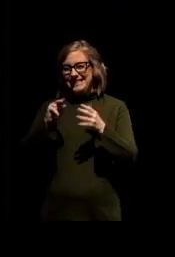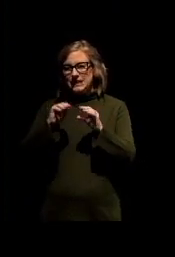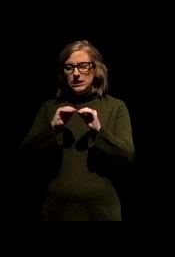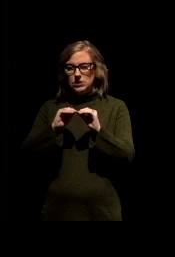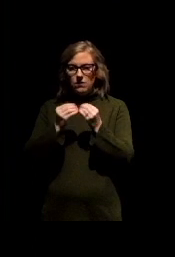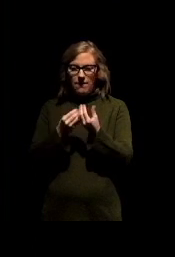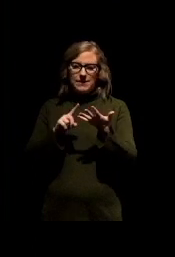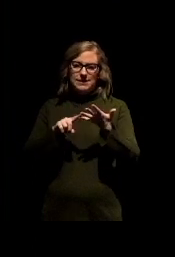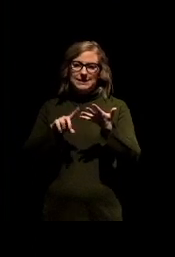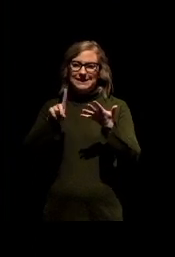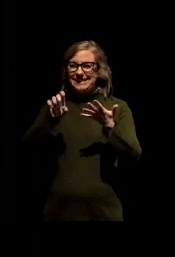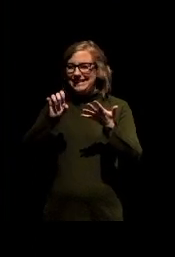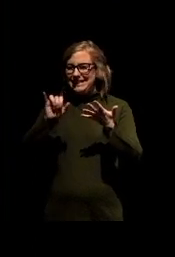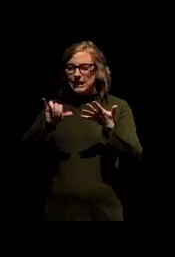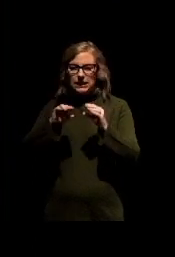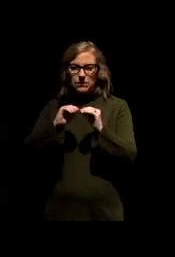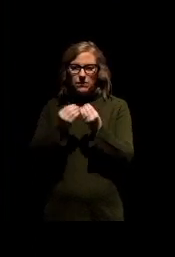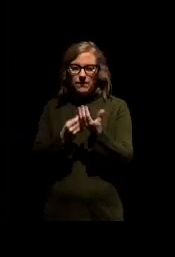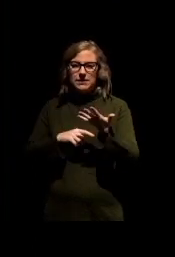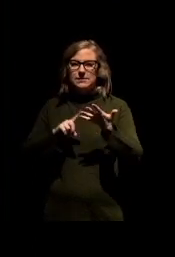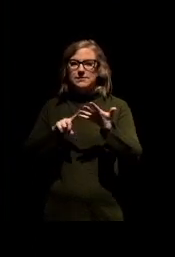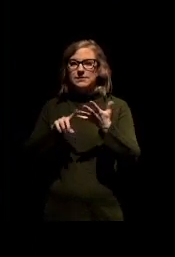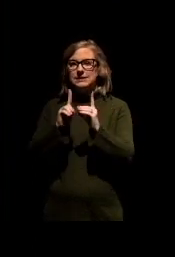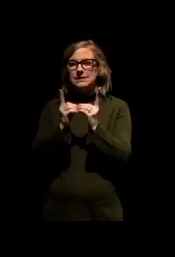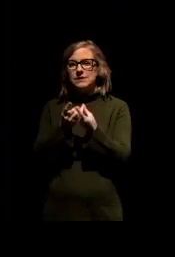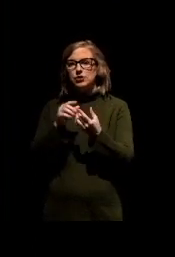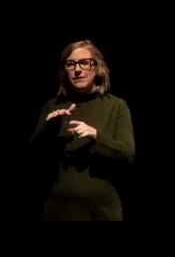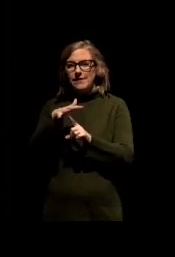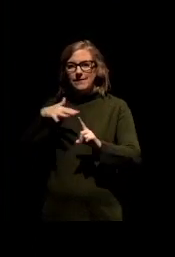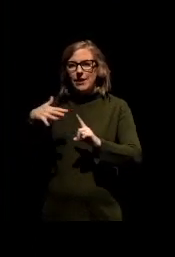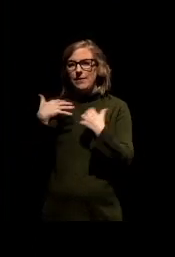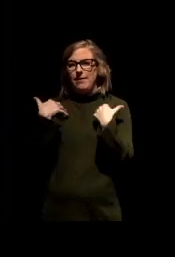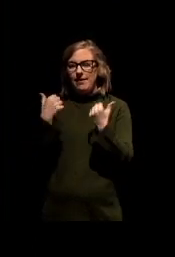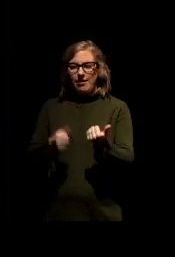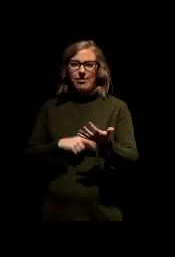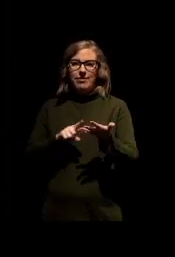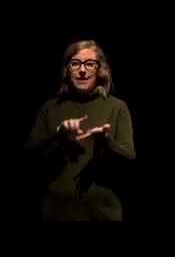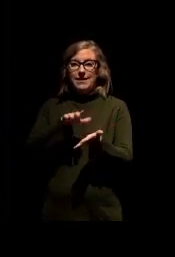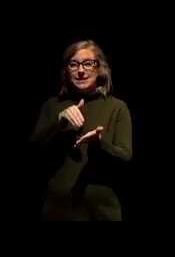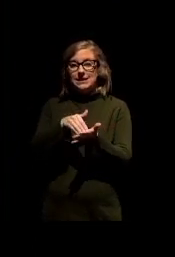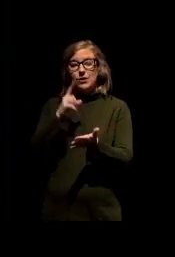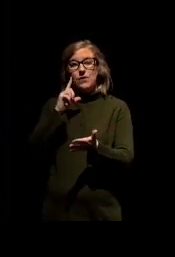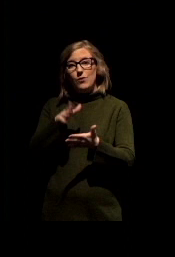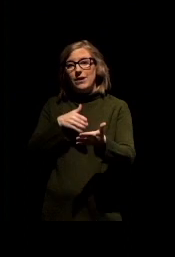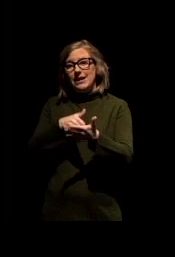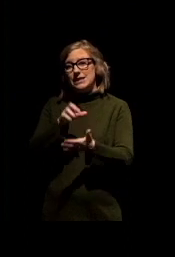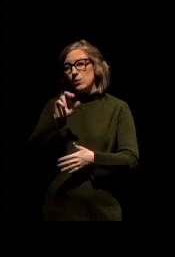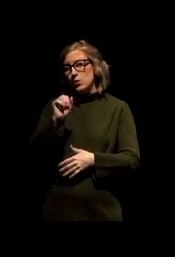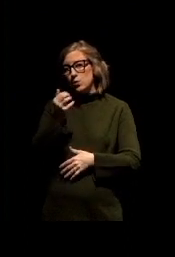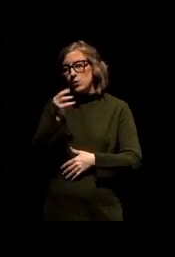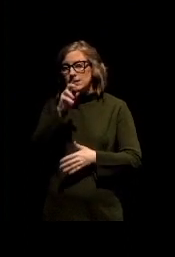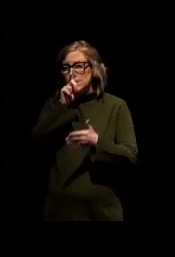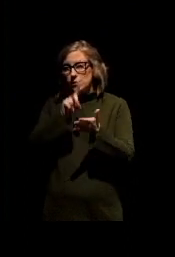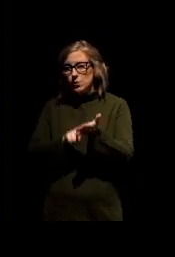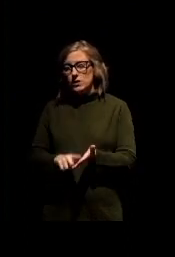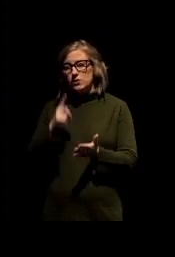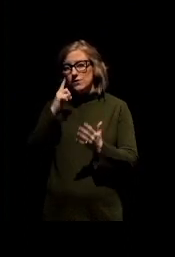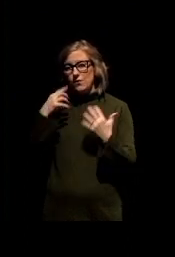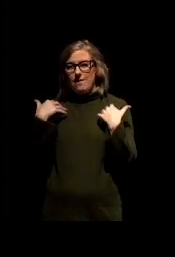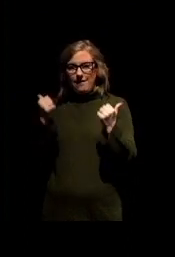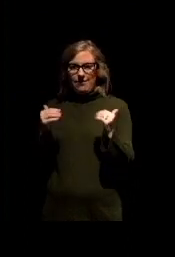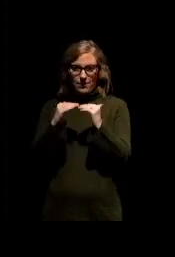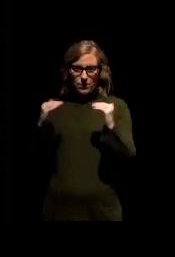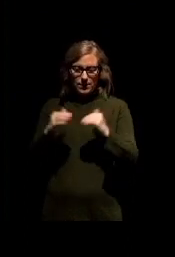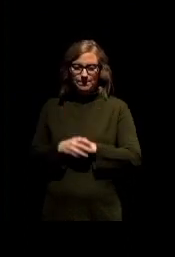Equity, and Inclusion, the Division of Environmental Health, and the Center for Anti-Racism Research for Health Equity. In